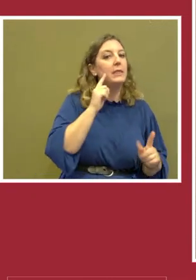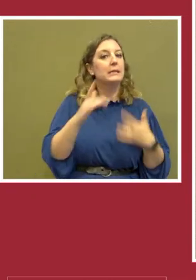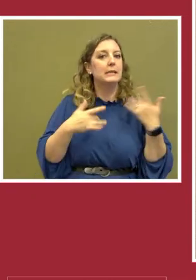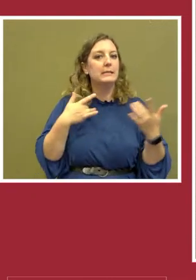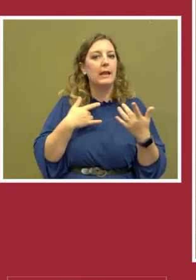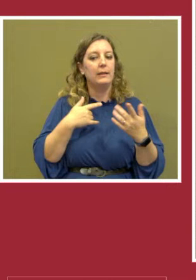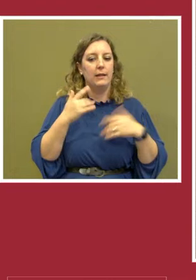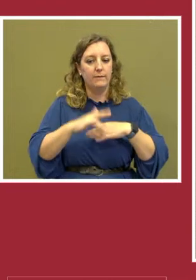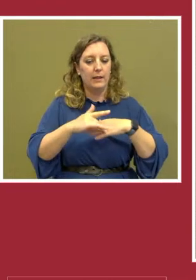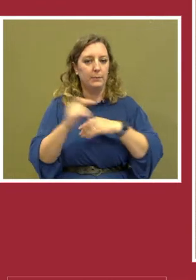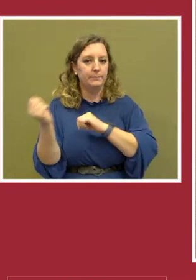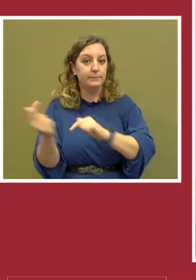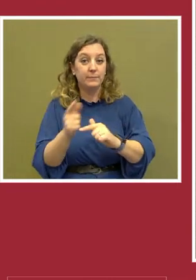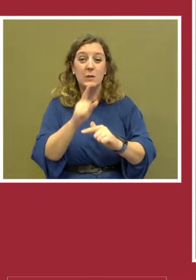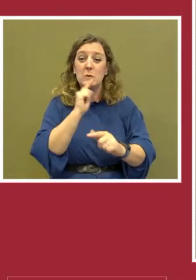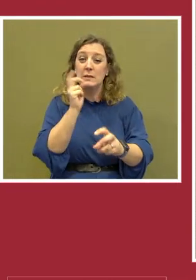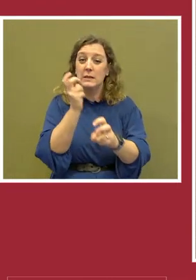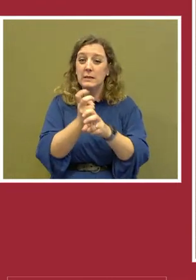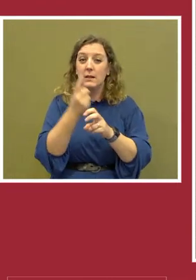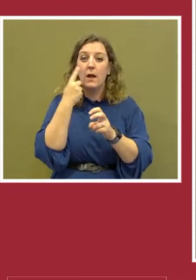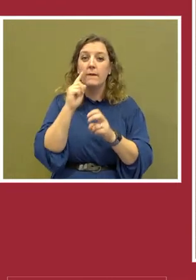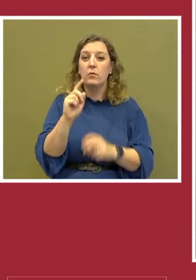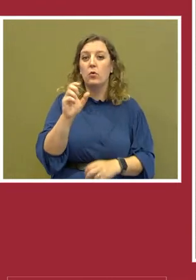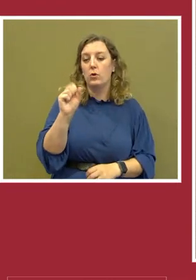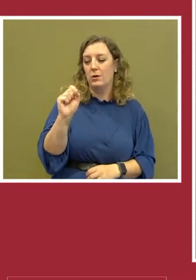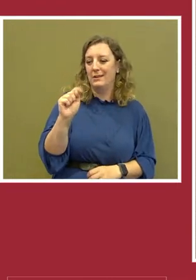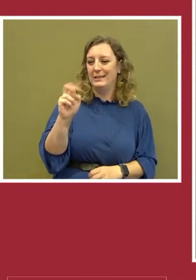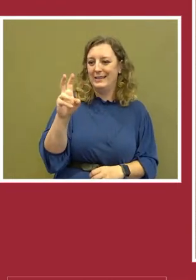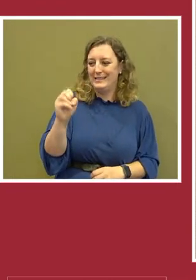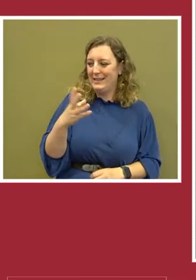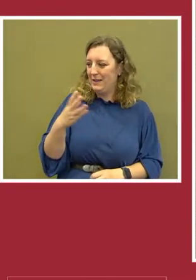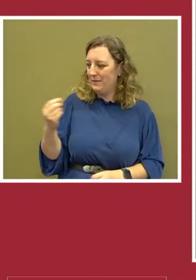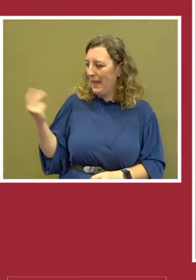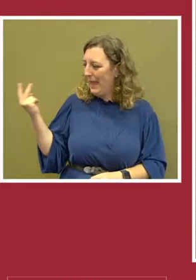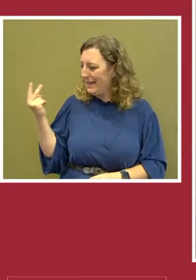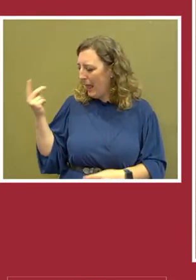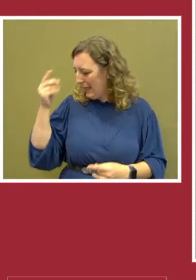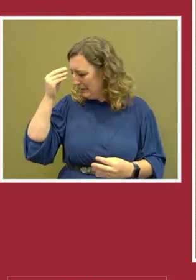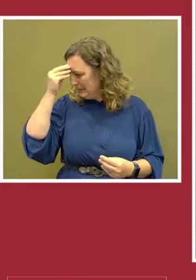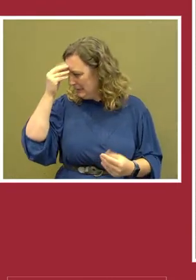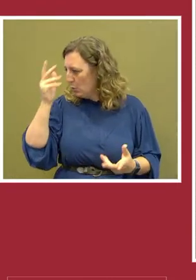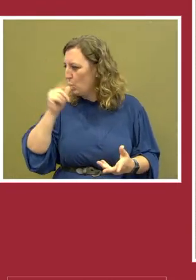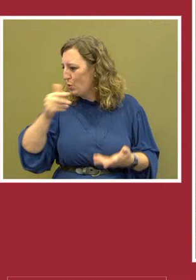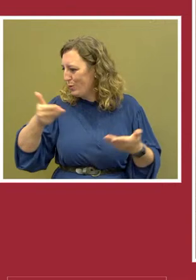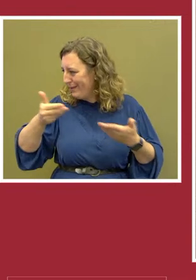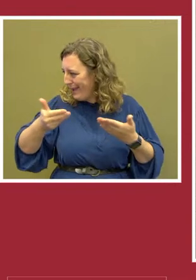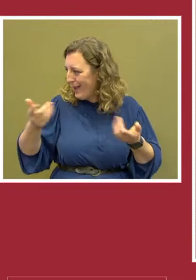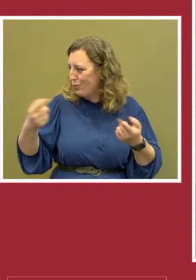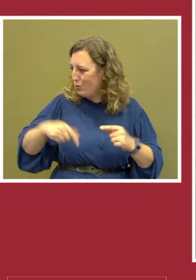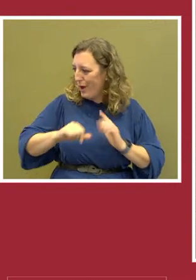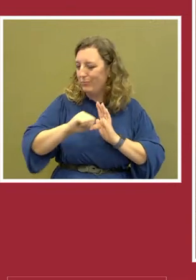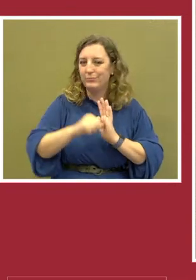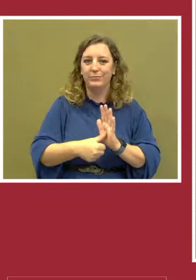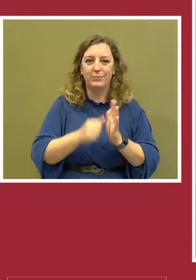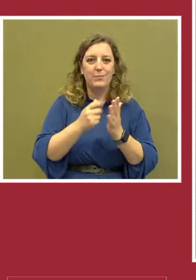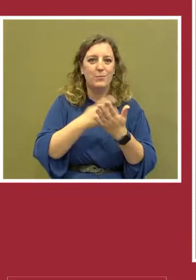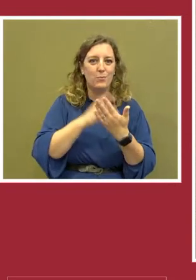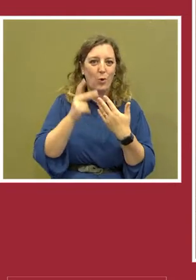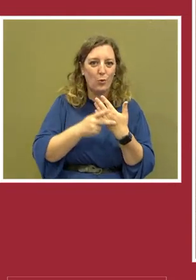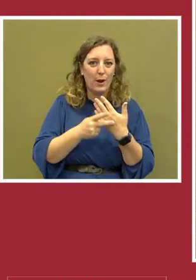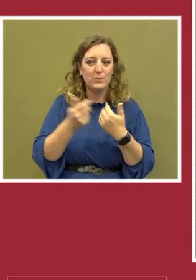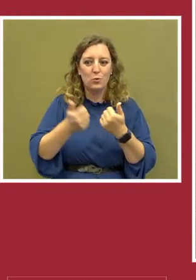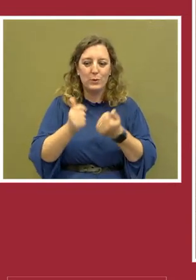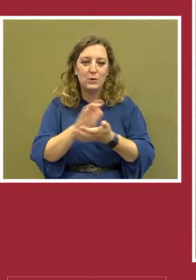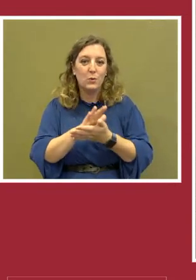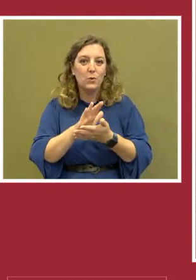exciting. And also it was really difficult for Stephen and I as we were thinking, who do we invite to come and highlight programs tonight at